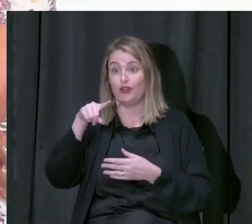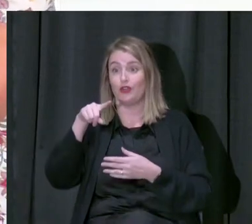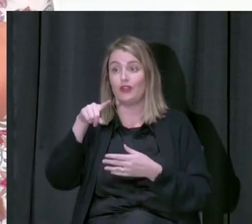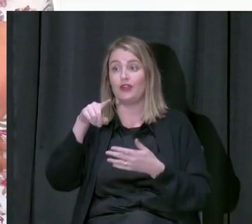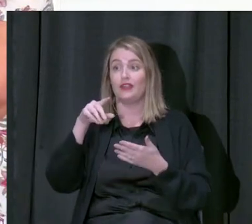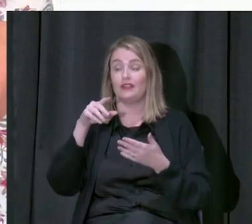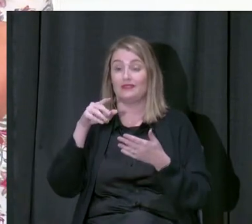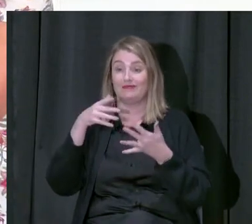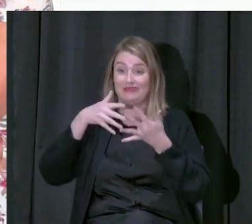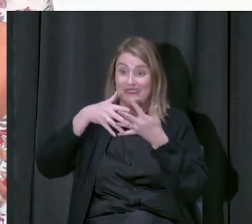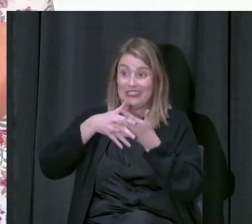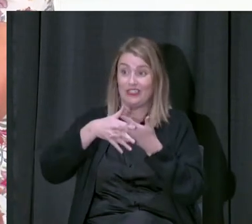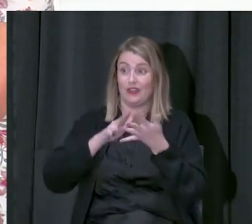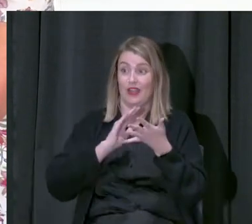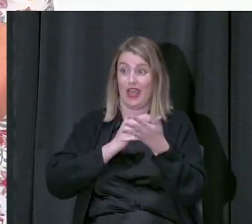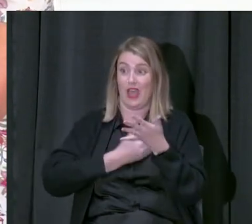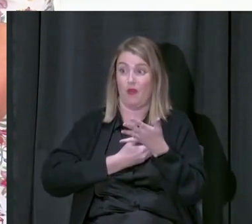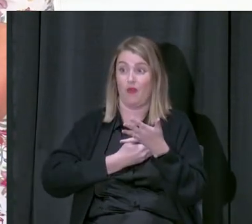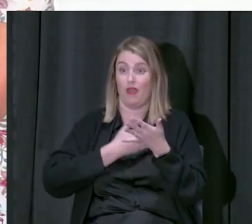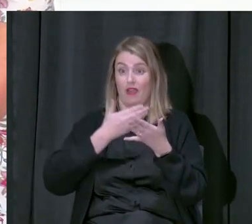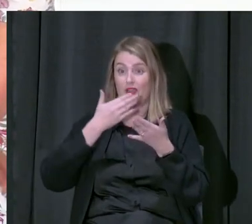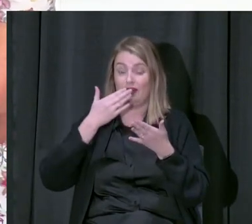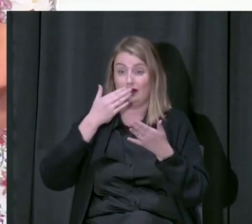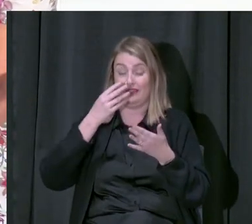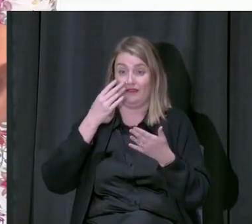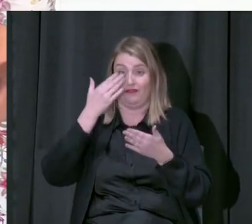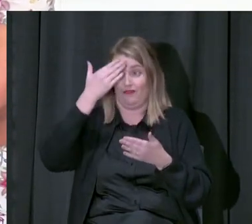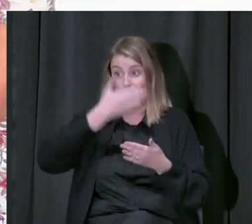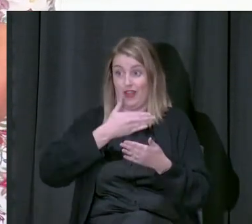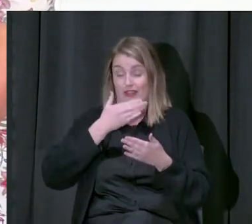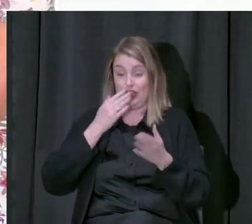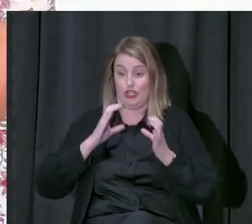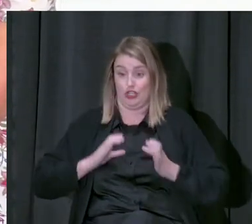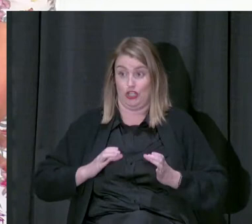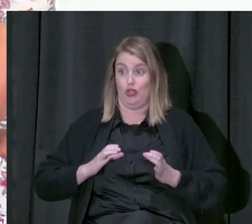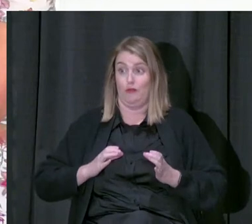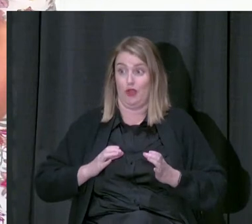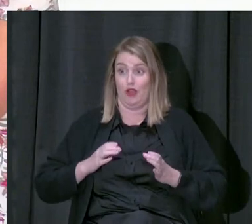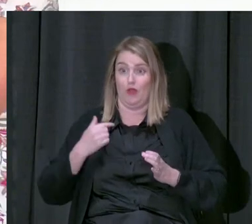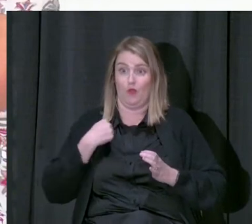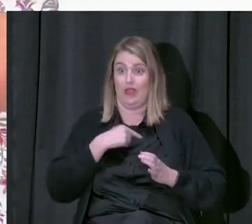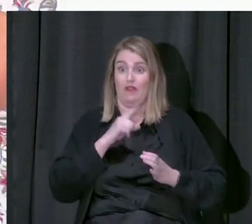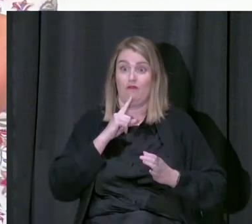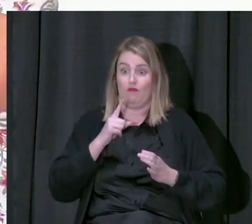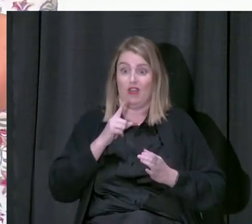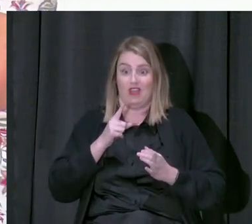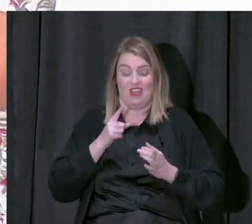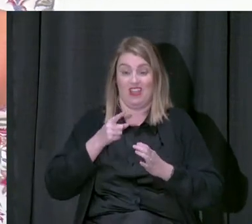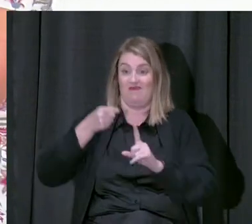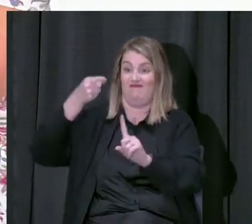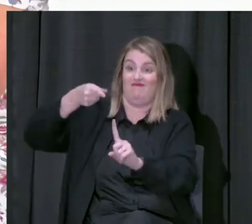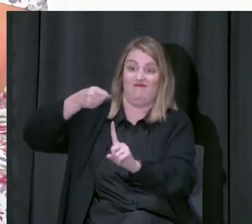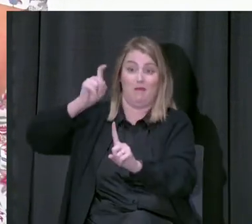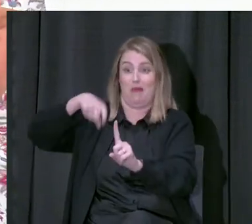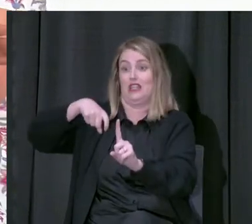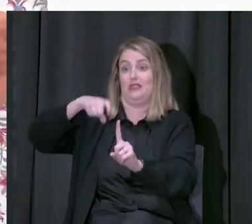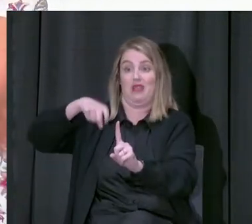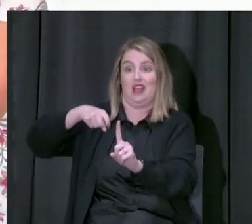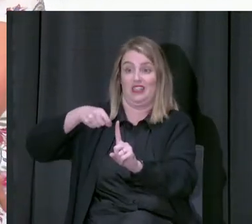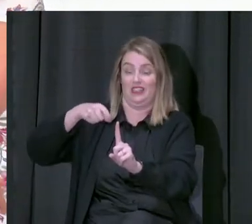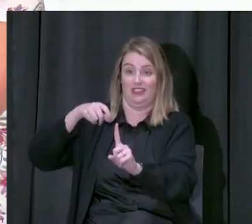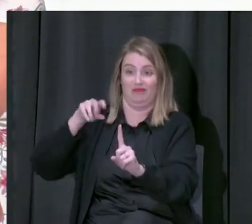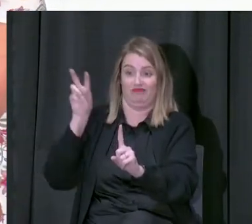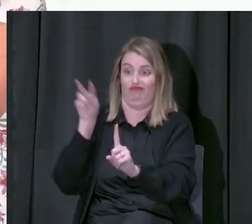integrated into our front consumer-facing assets, we hold their feet to the fire, period. They get the same rigor as